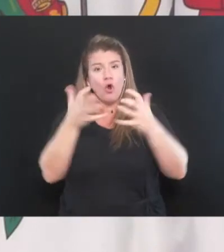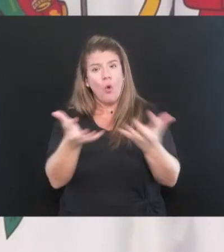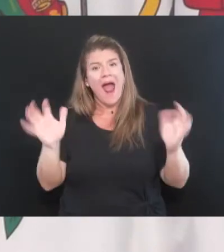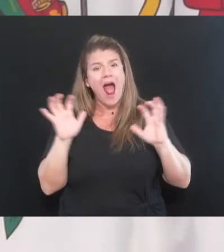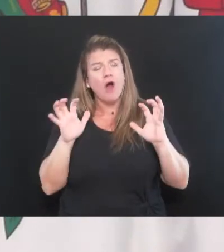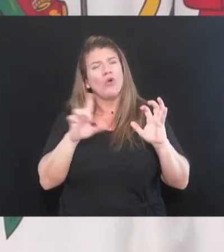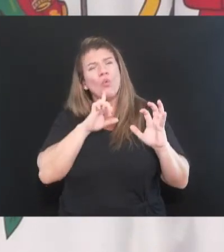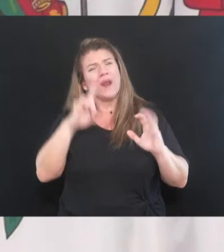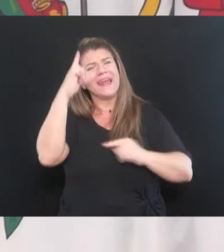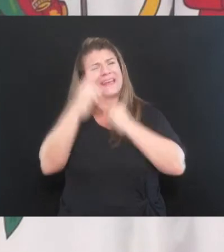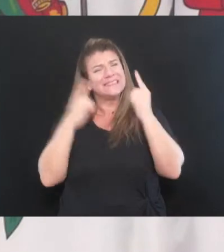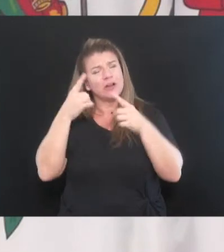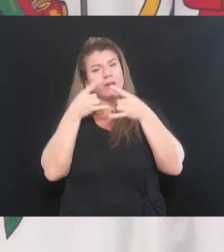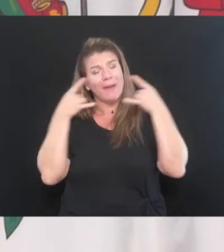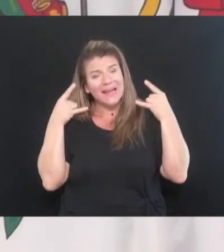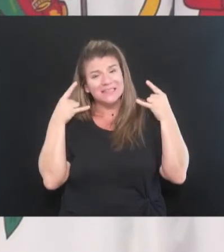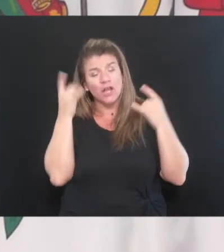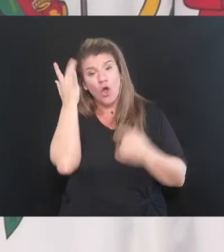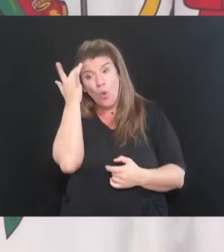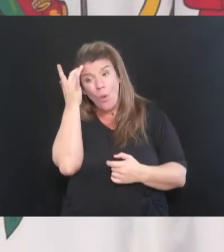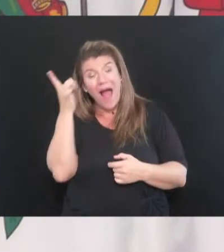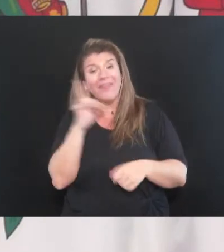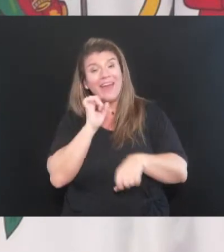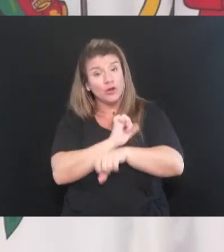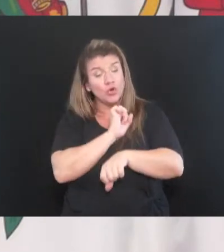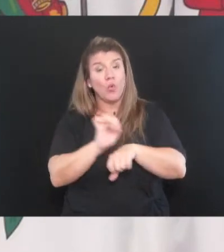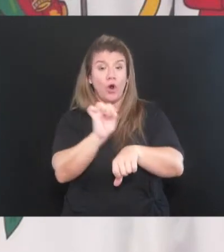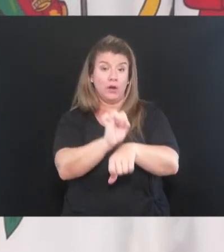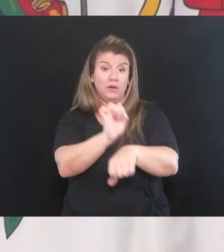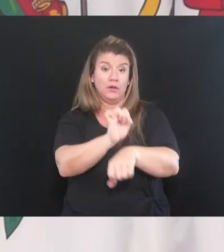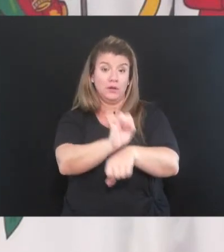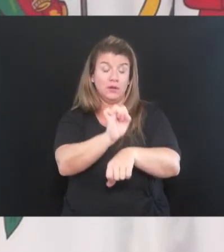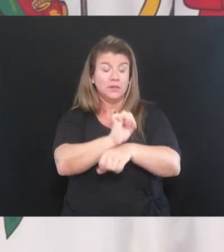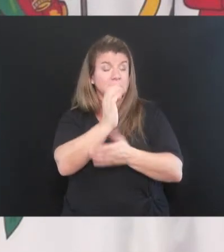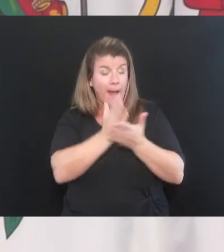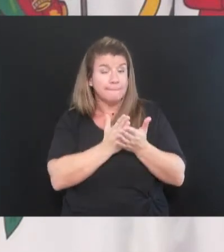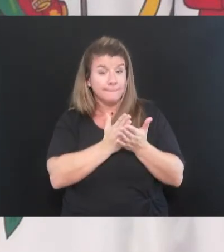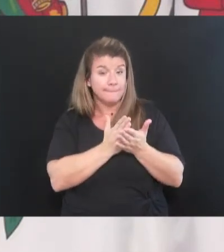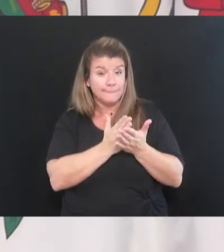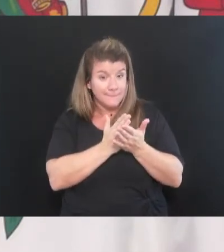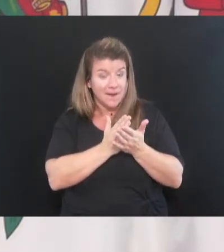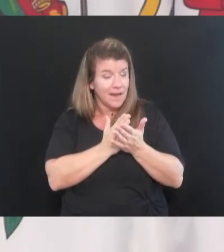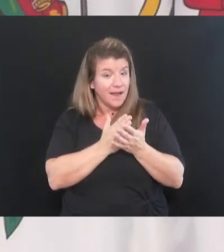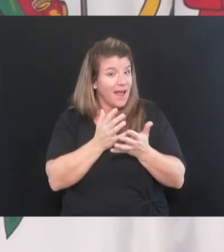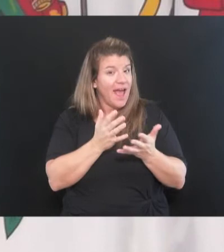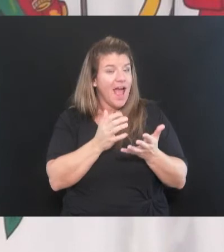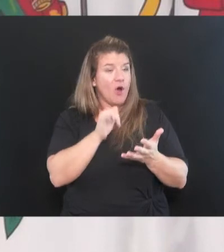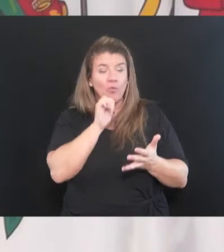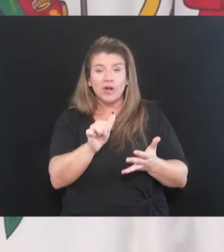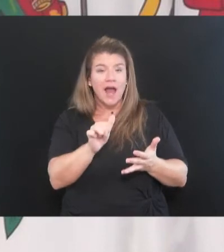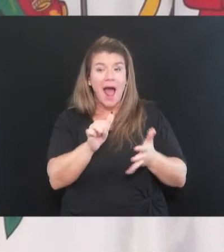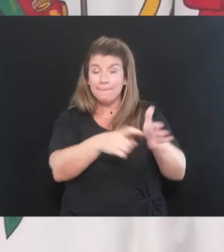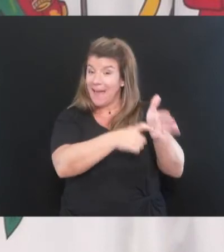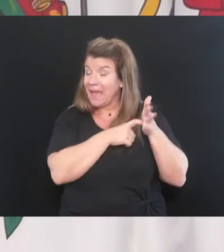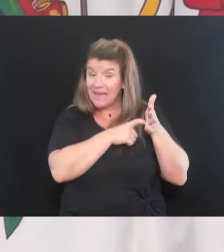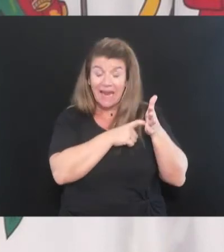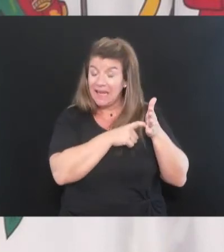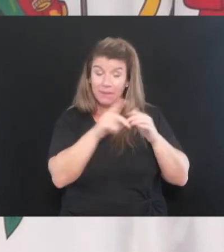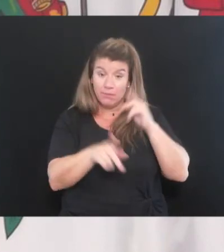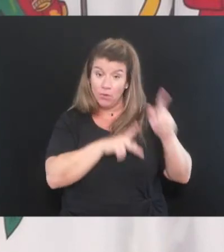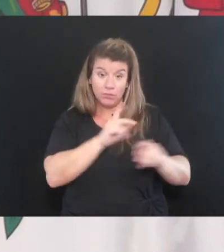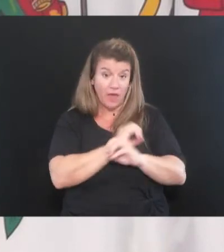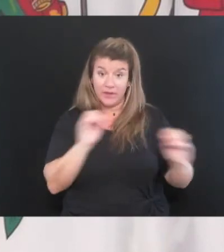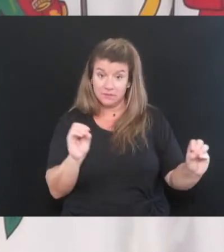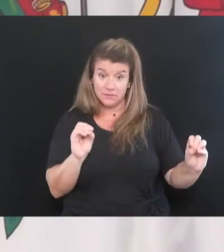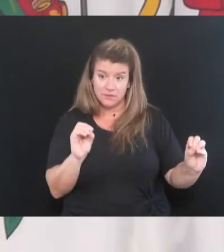really consider the masks because they do work. They do work to some degree, and absolutely we're not putting mandates on people,